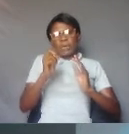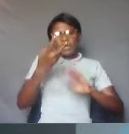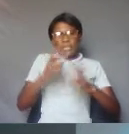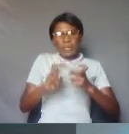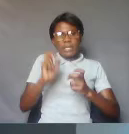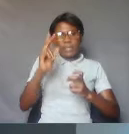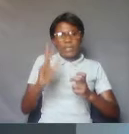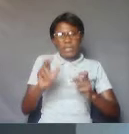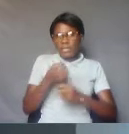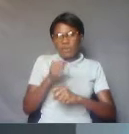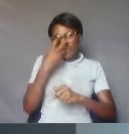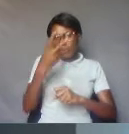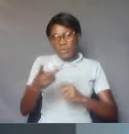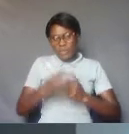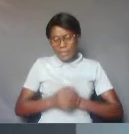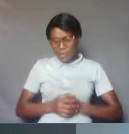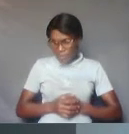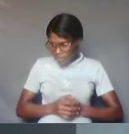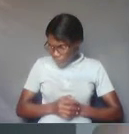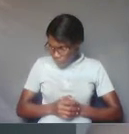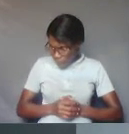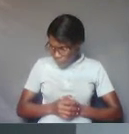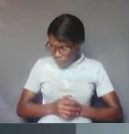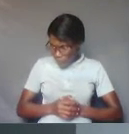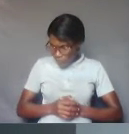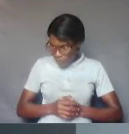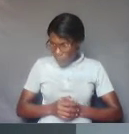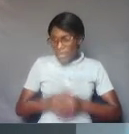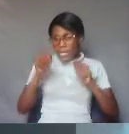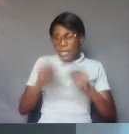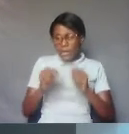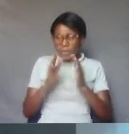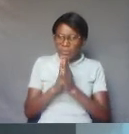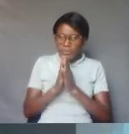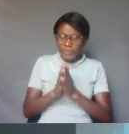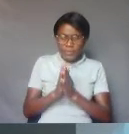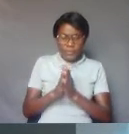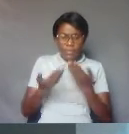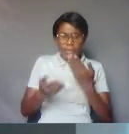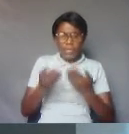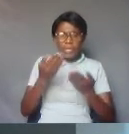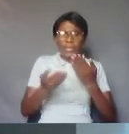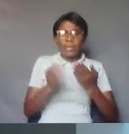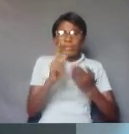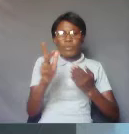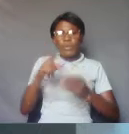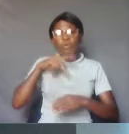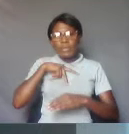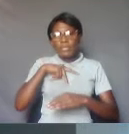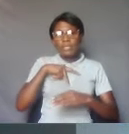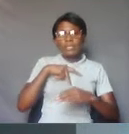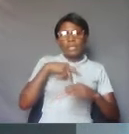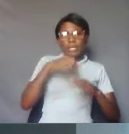be fully demolished. So she really urges biblical interpreters and Christian